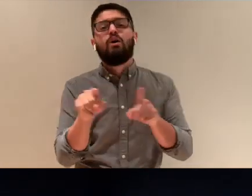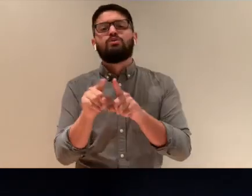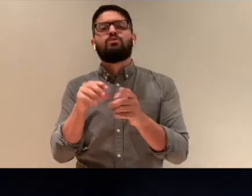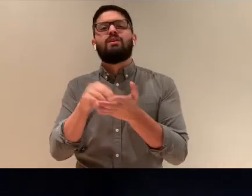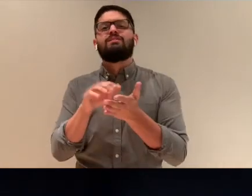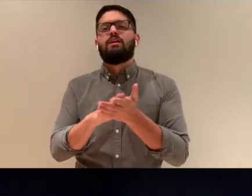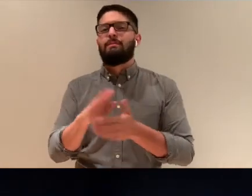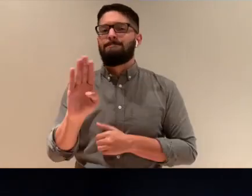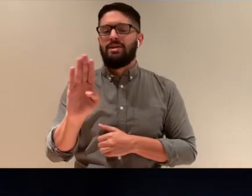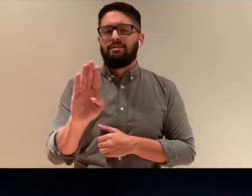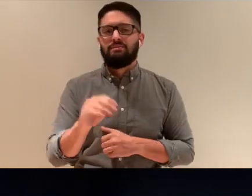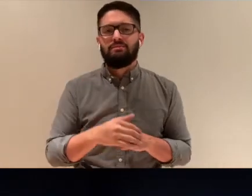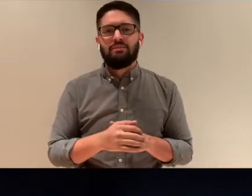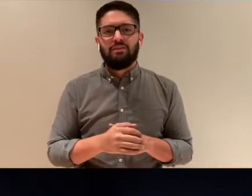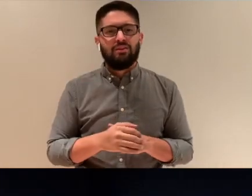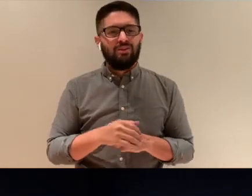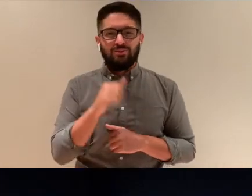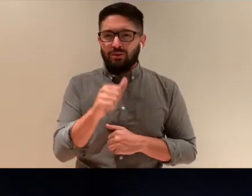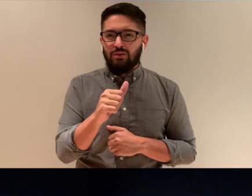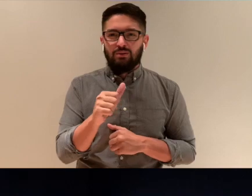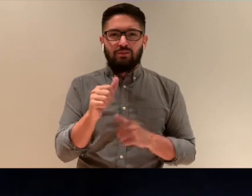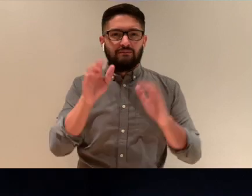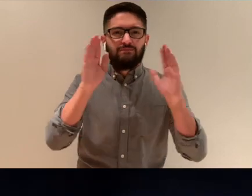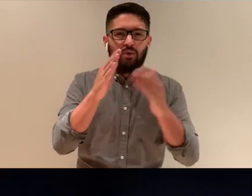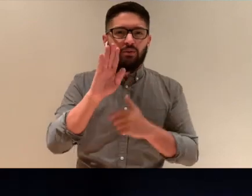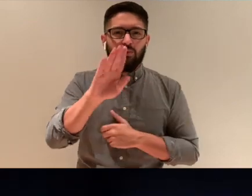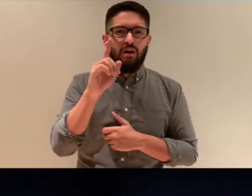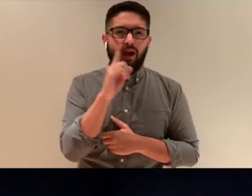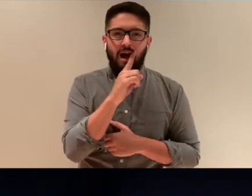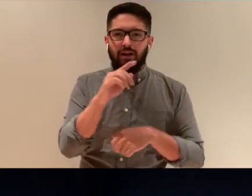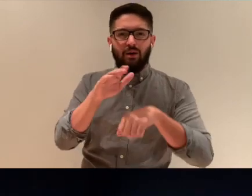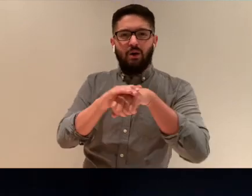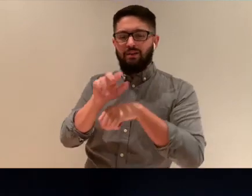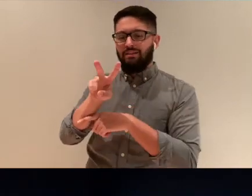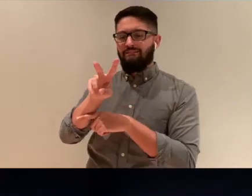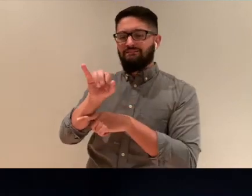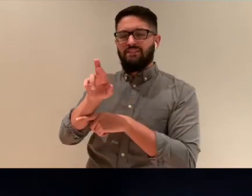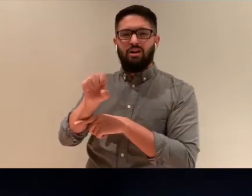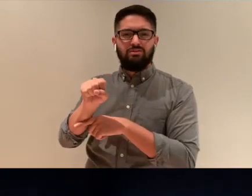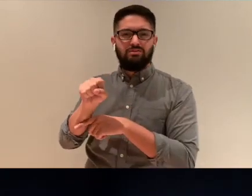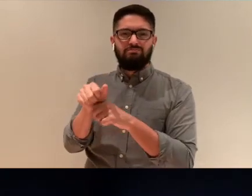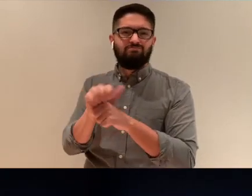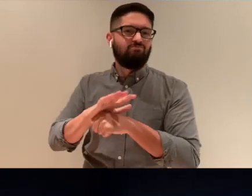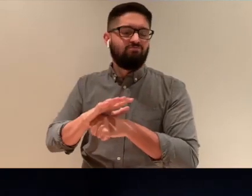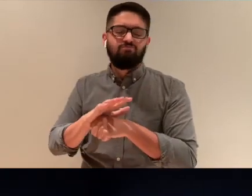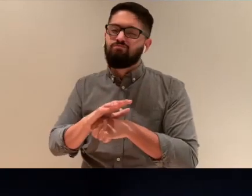and also write this down as B, do not fix your eyes on the virus,